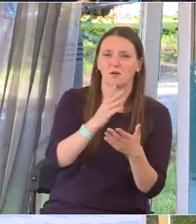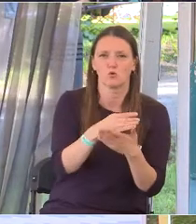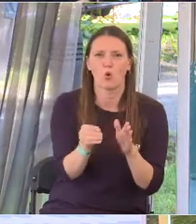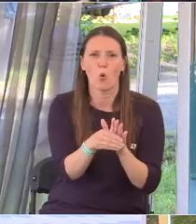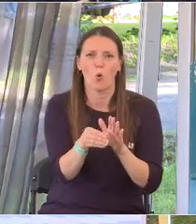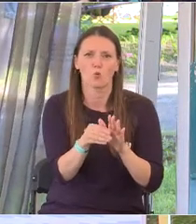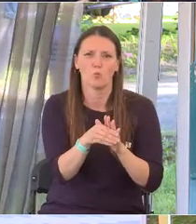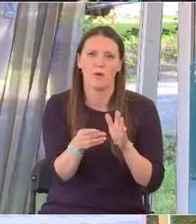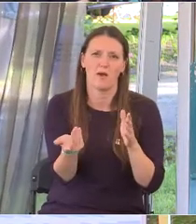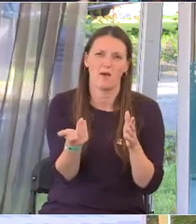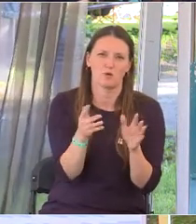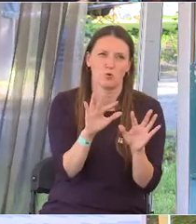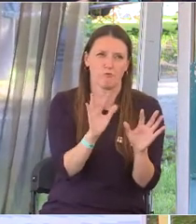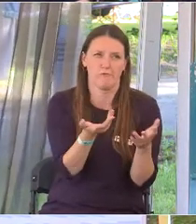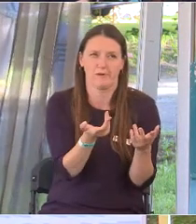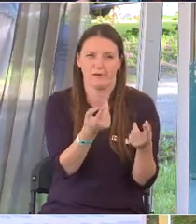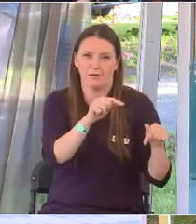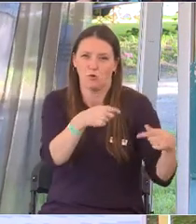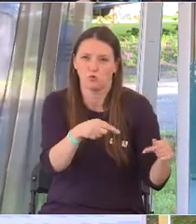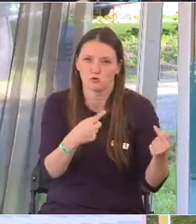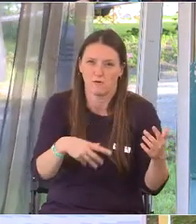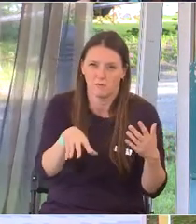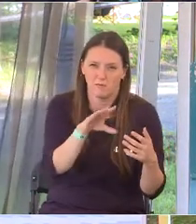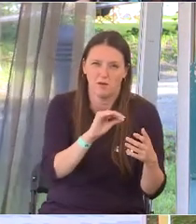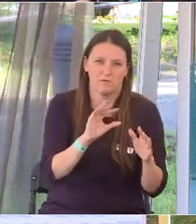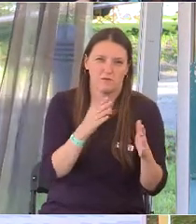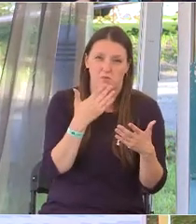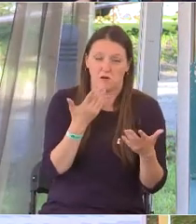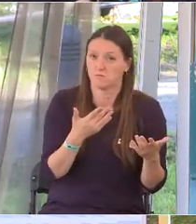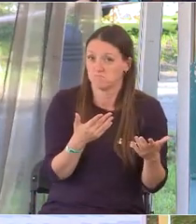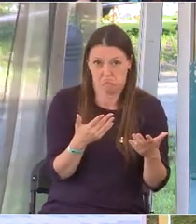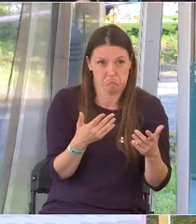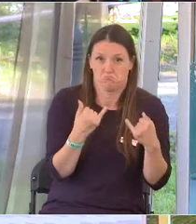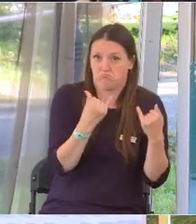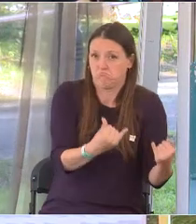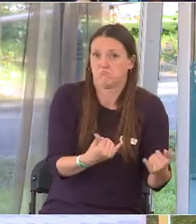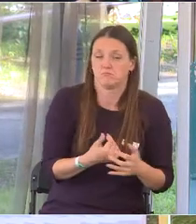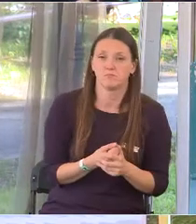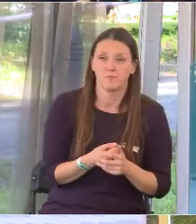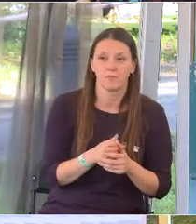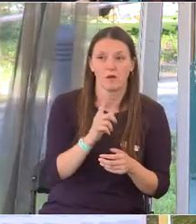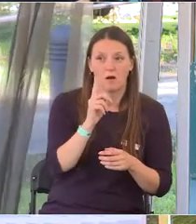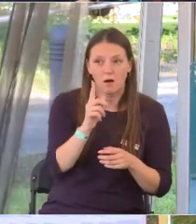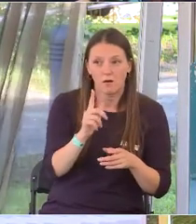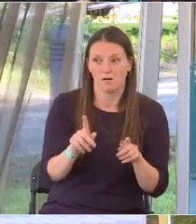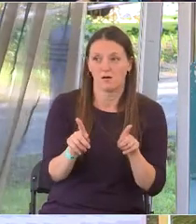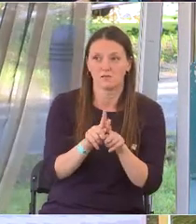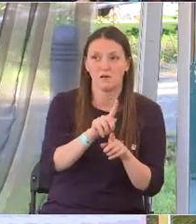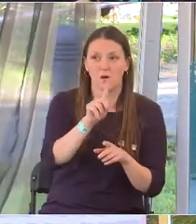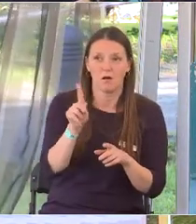somehow out to get us or whatever. But at the same time, more than